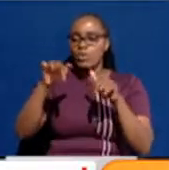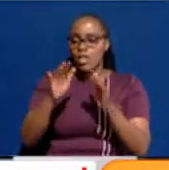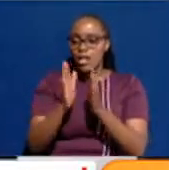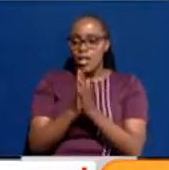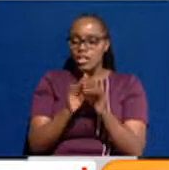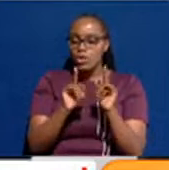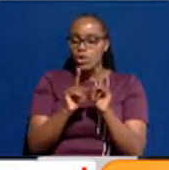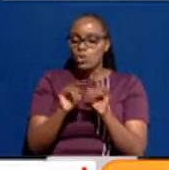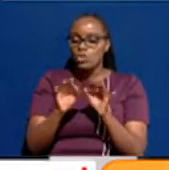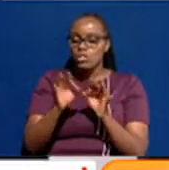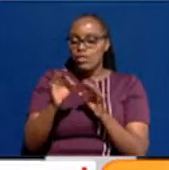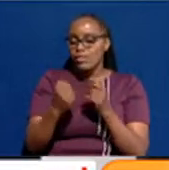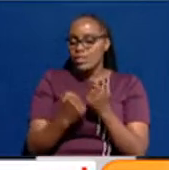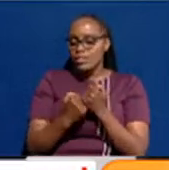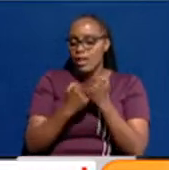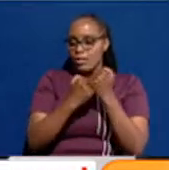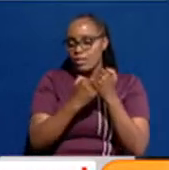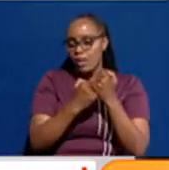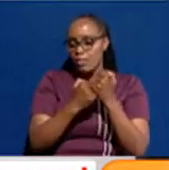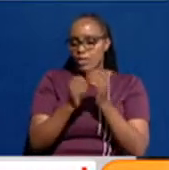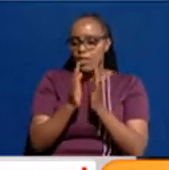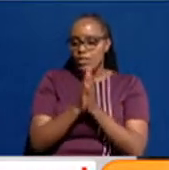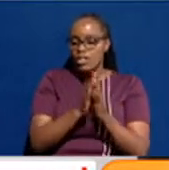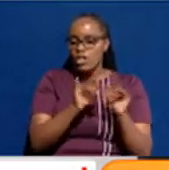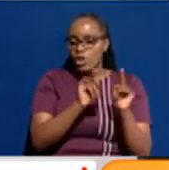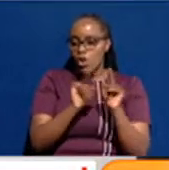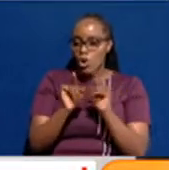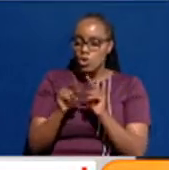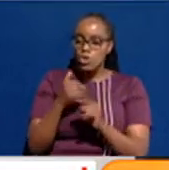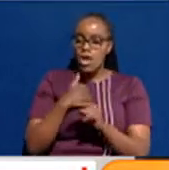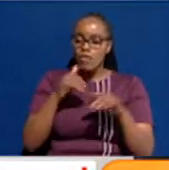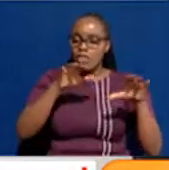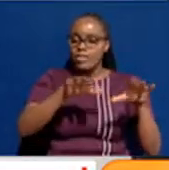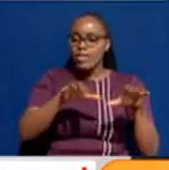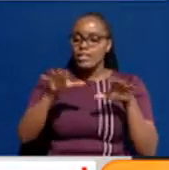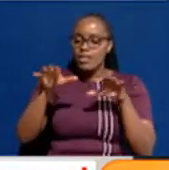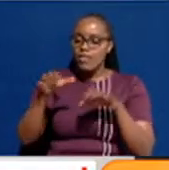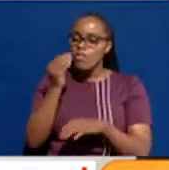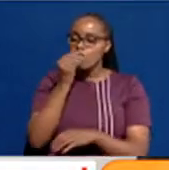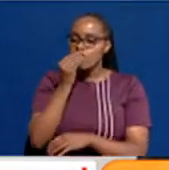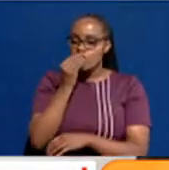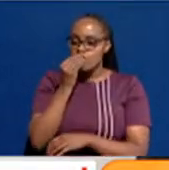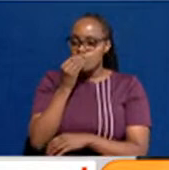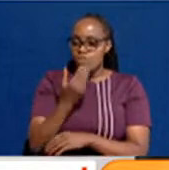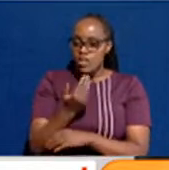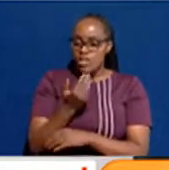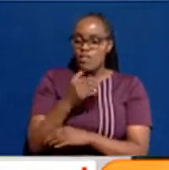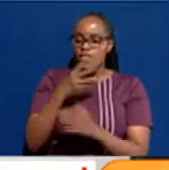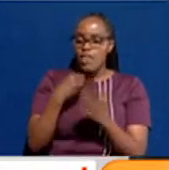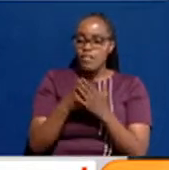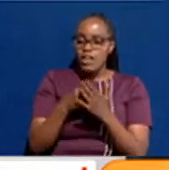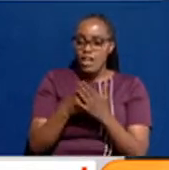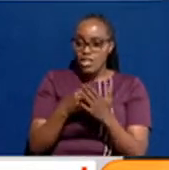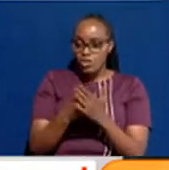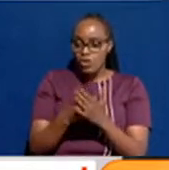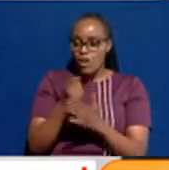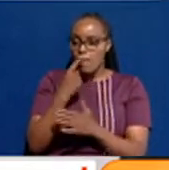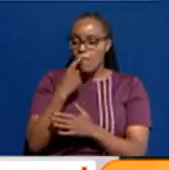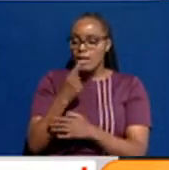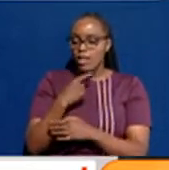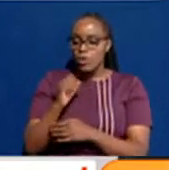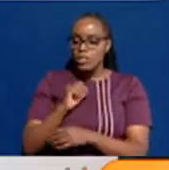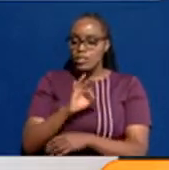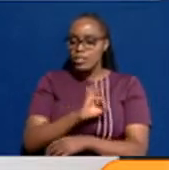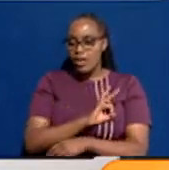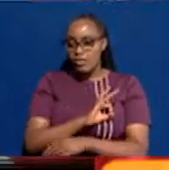extending material support that will alleviate human suffering, such as foodstuffs, clothing, financial, medical staff,